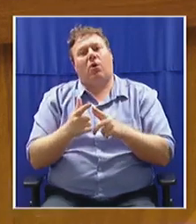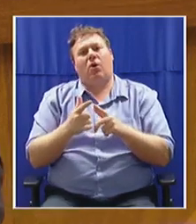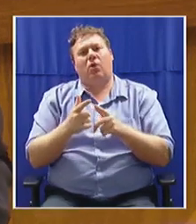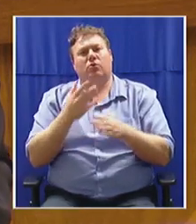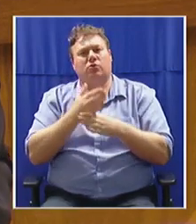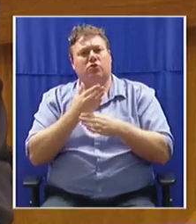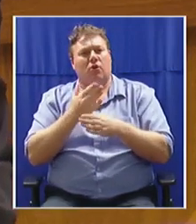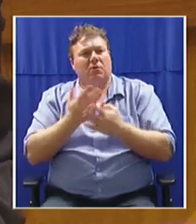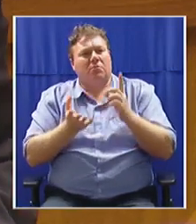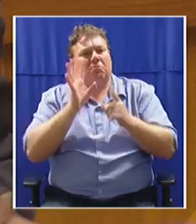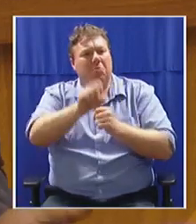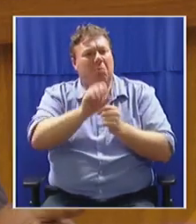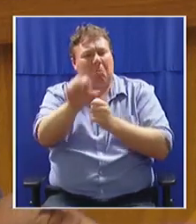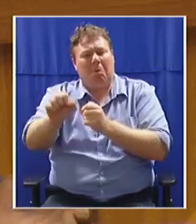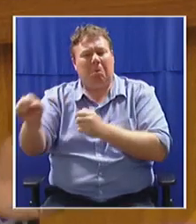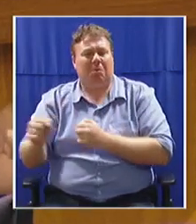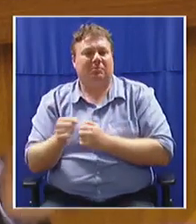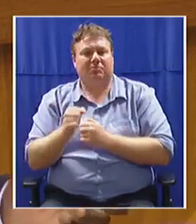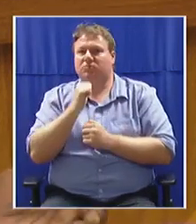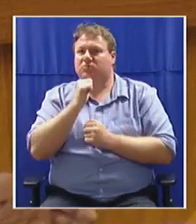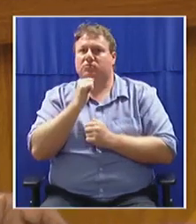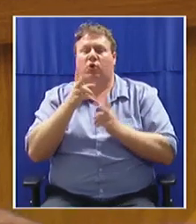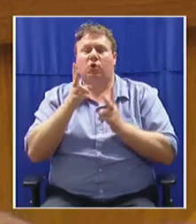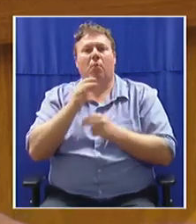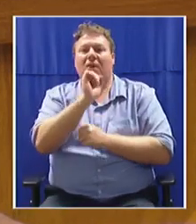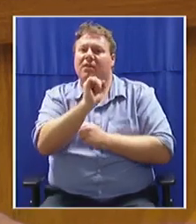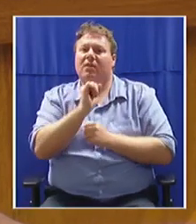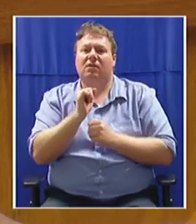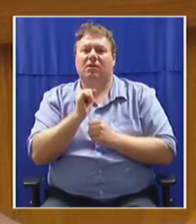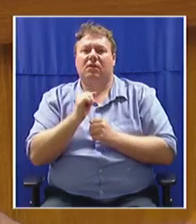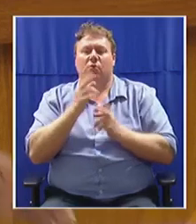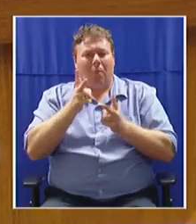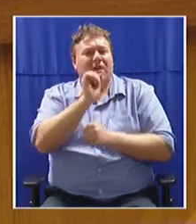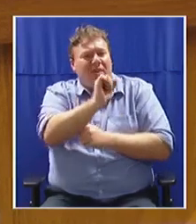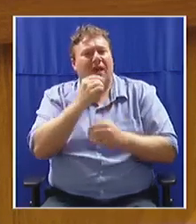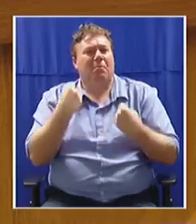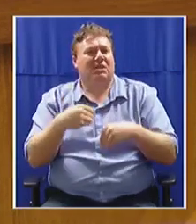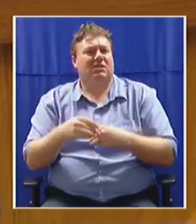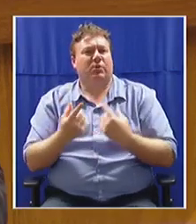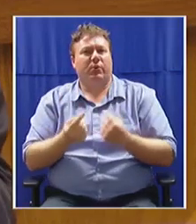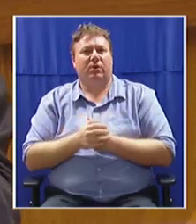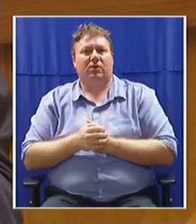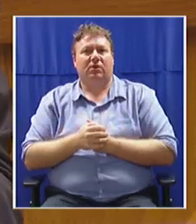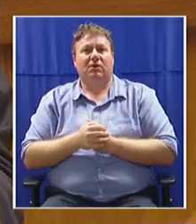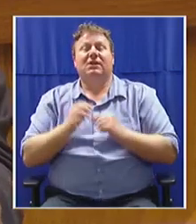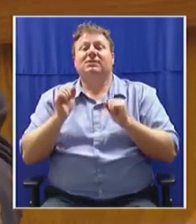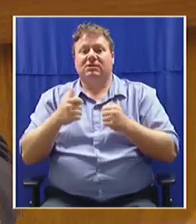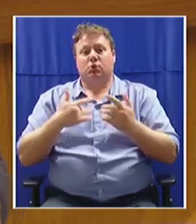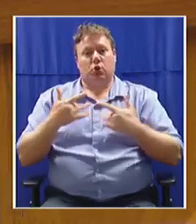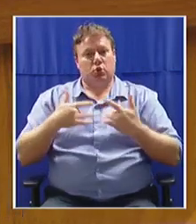jobs, that should normally be their businesses. It's a well-placed concern.